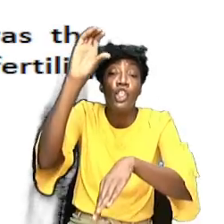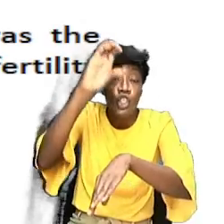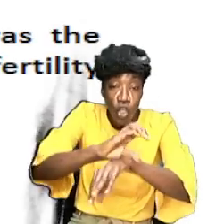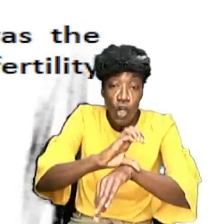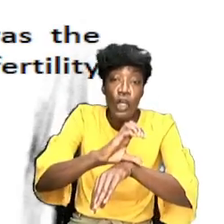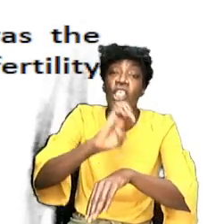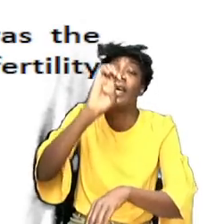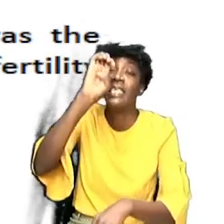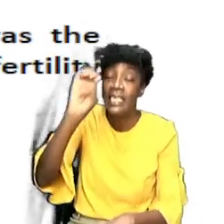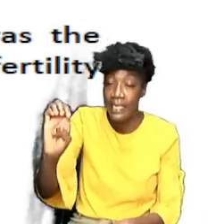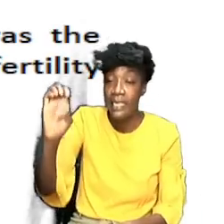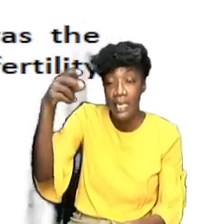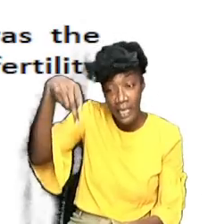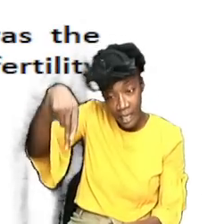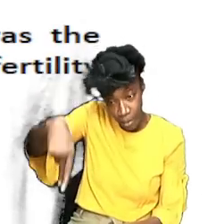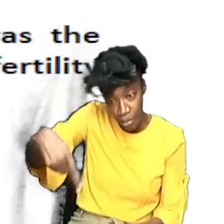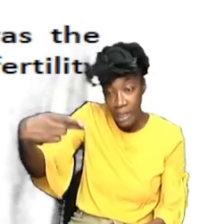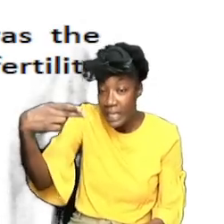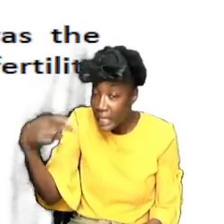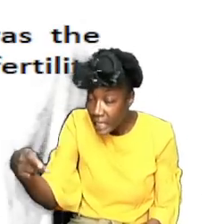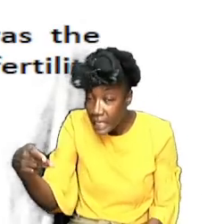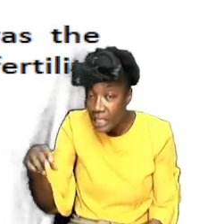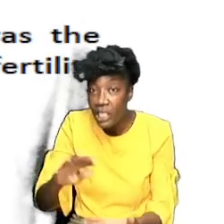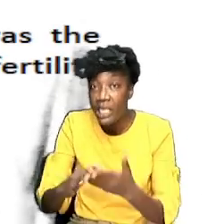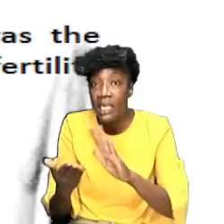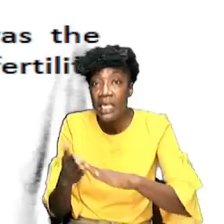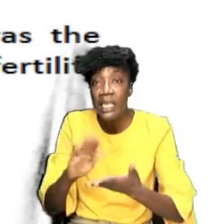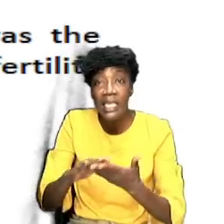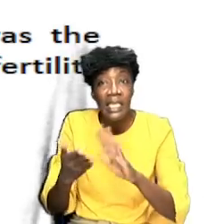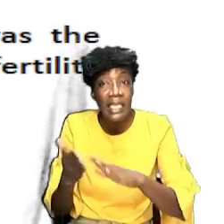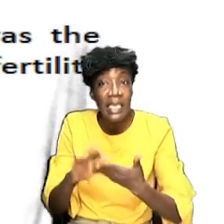Ephesus. Amen. Now, the city of Ephesus